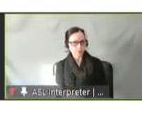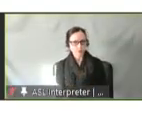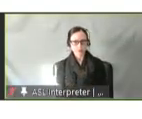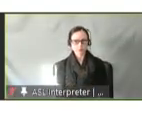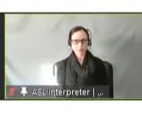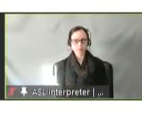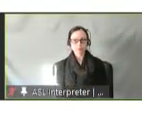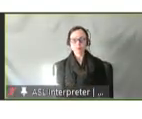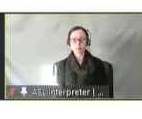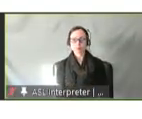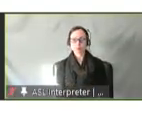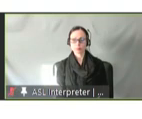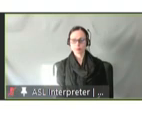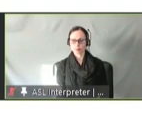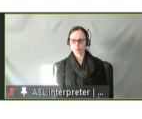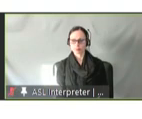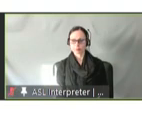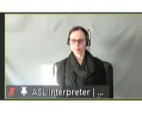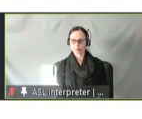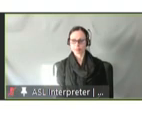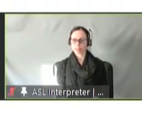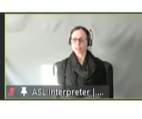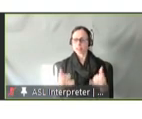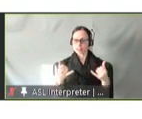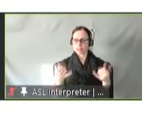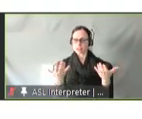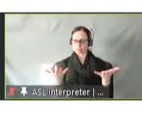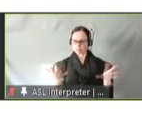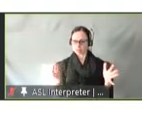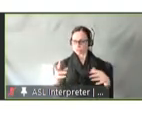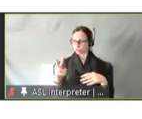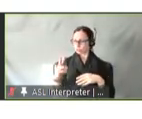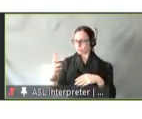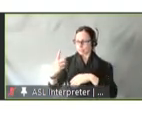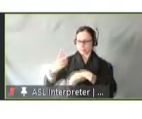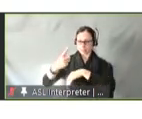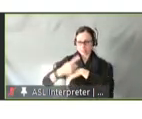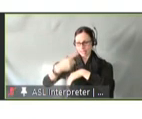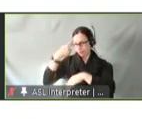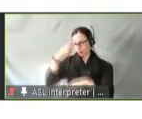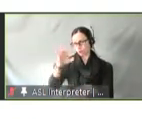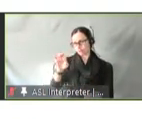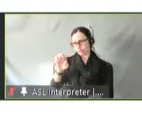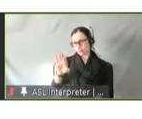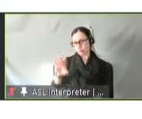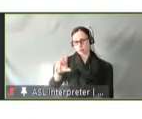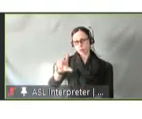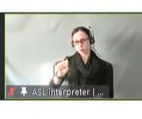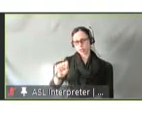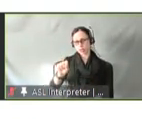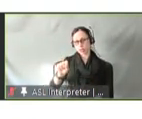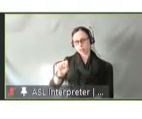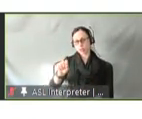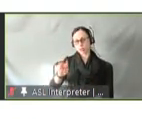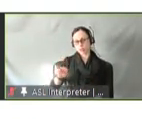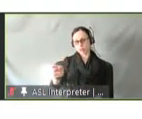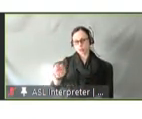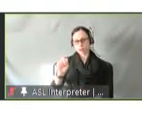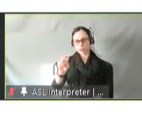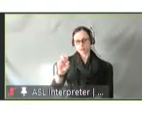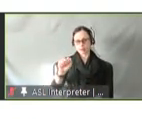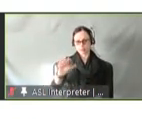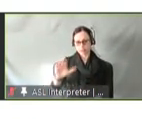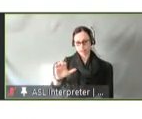We have now reached the close of our second day of our February 2022 NVAC meeting. I want to